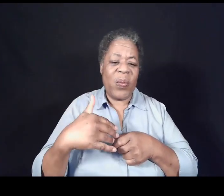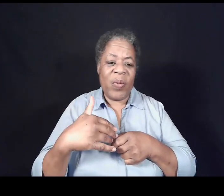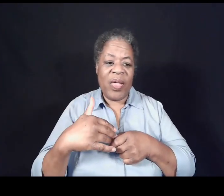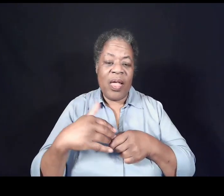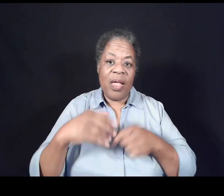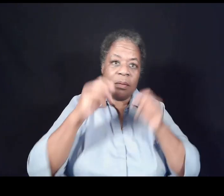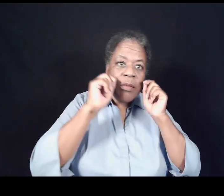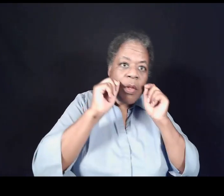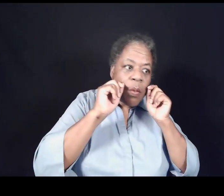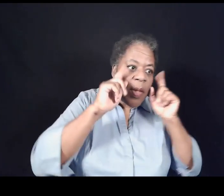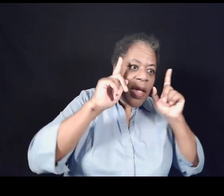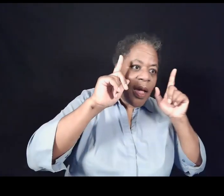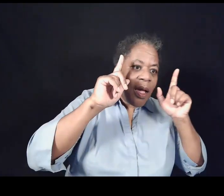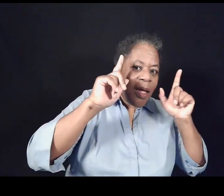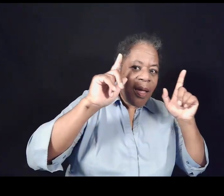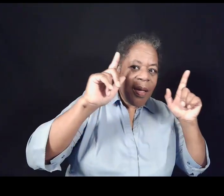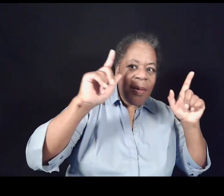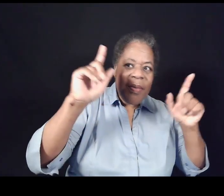That I wake up